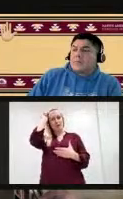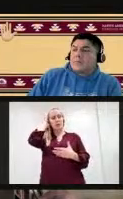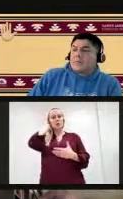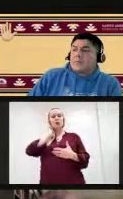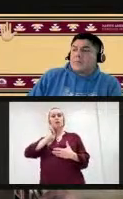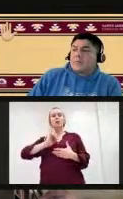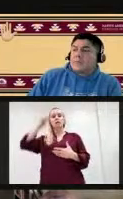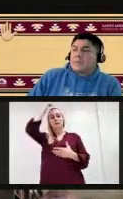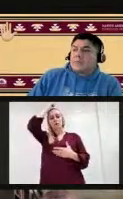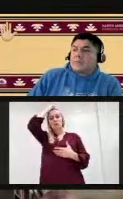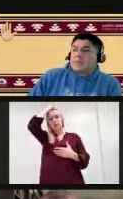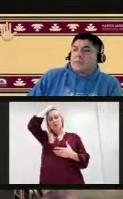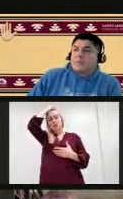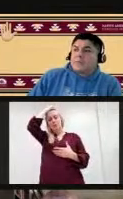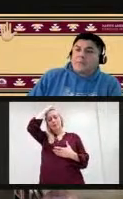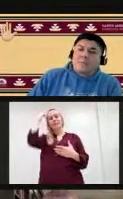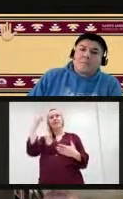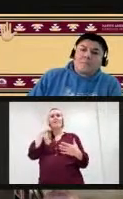for the success of the students.